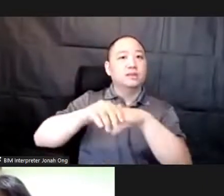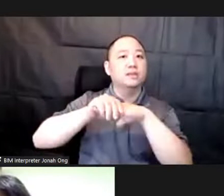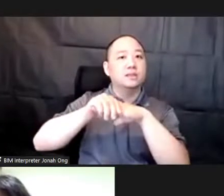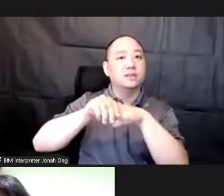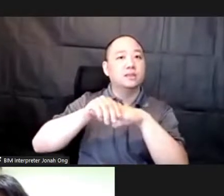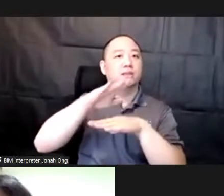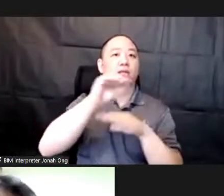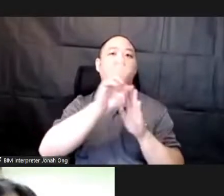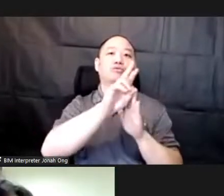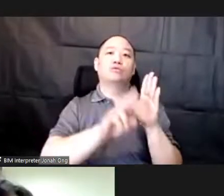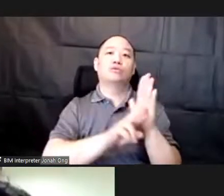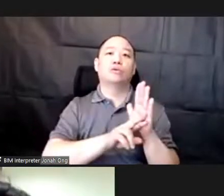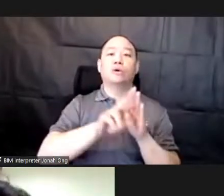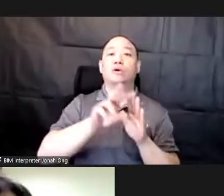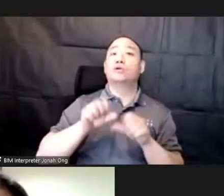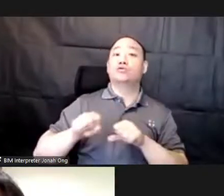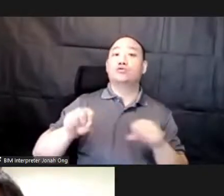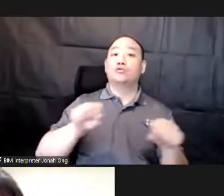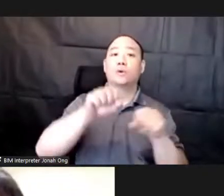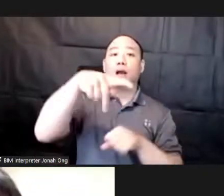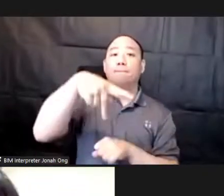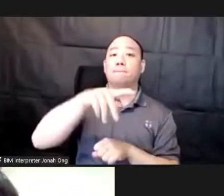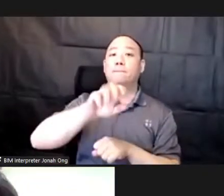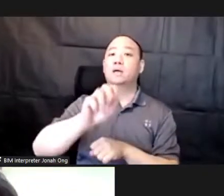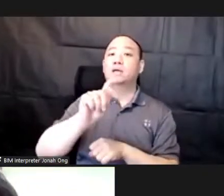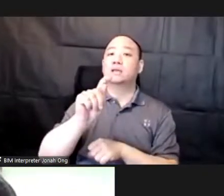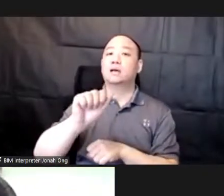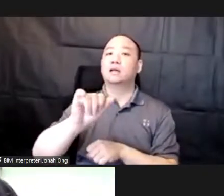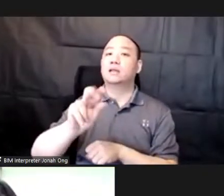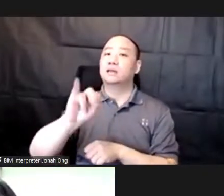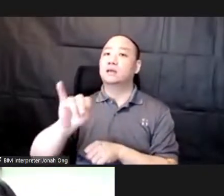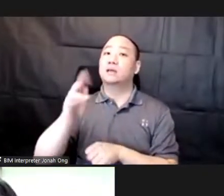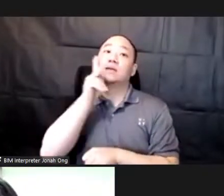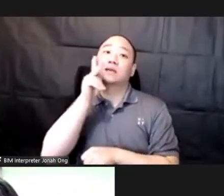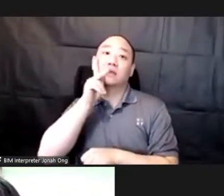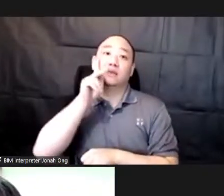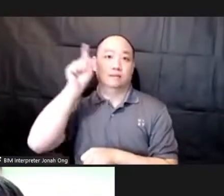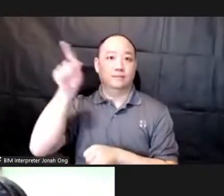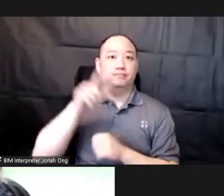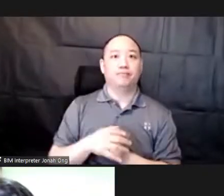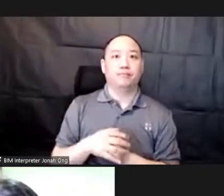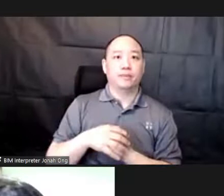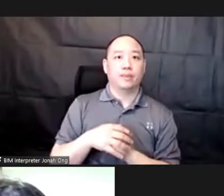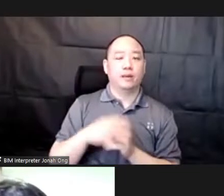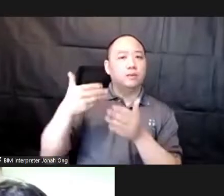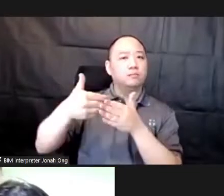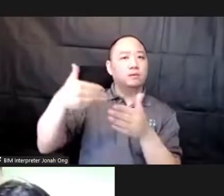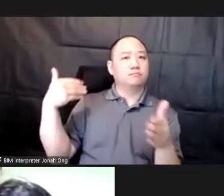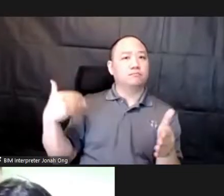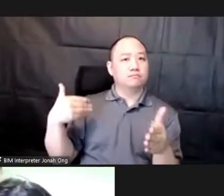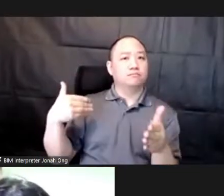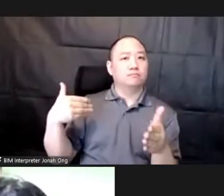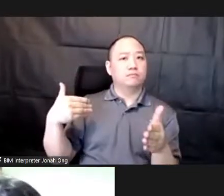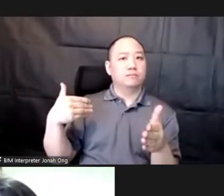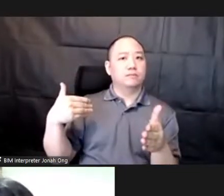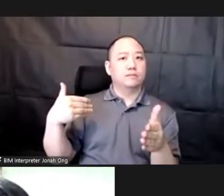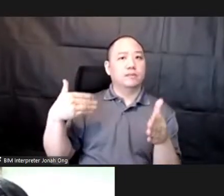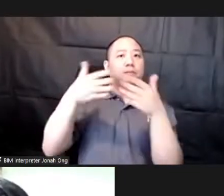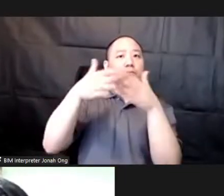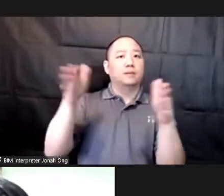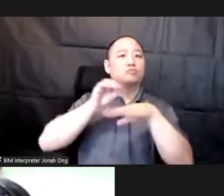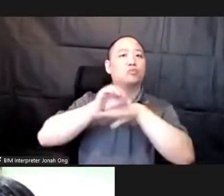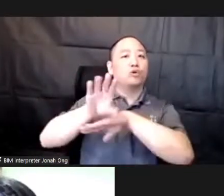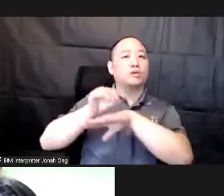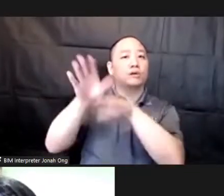school in Sungai Petani, Kedah. Prior to Teach for Malaysia, she worked as a public relations consultant for 4 years.